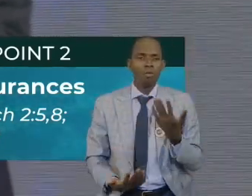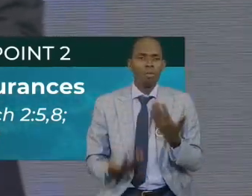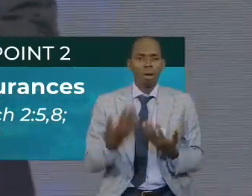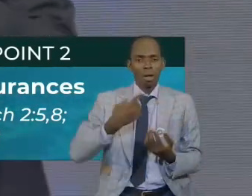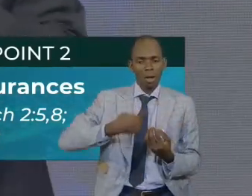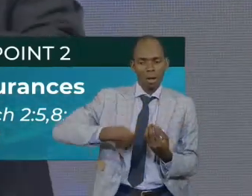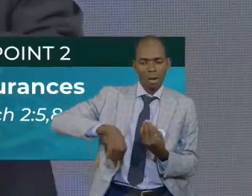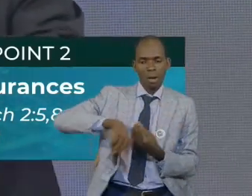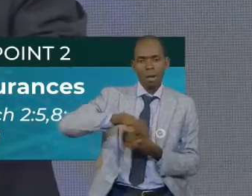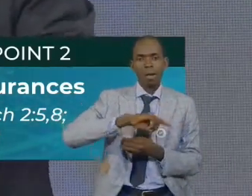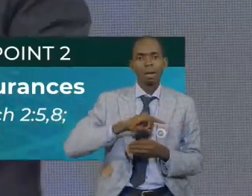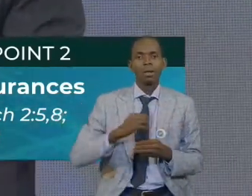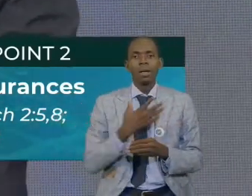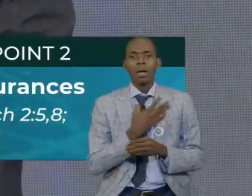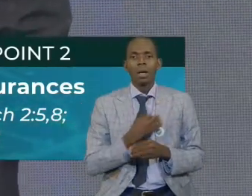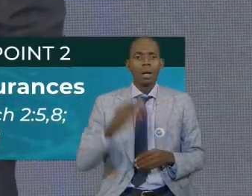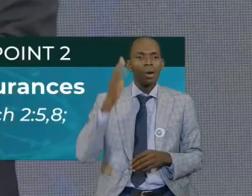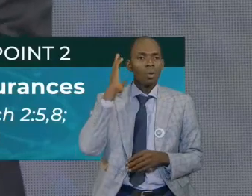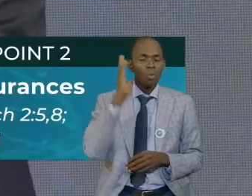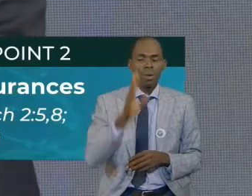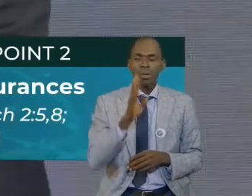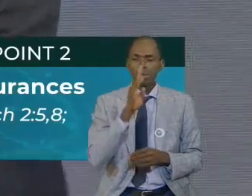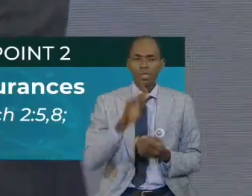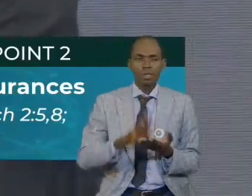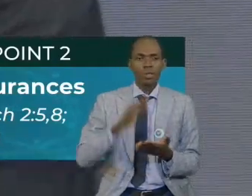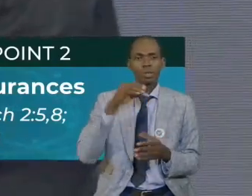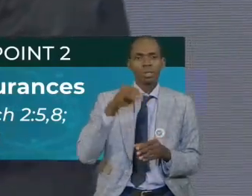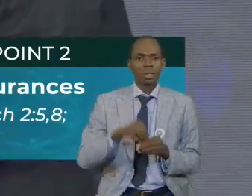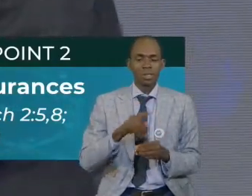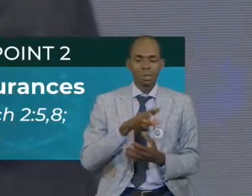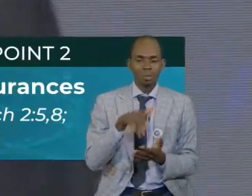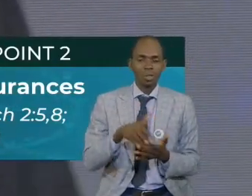be the glory in the midst of her."